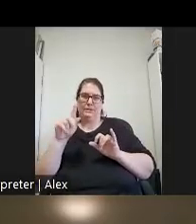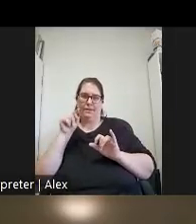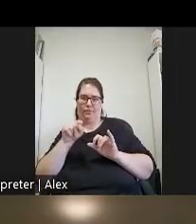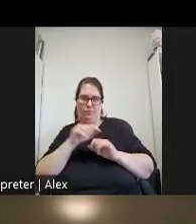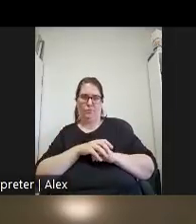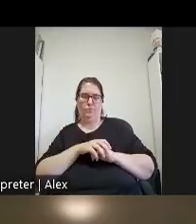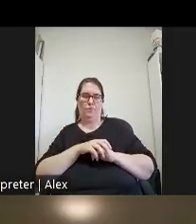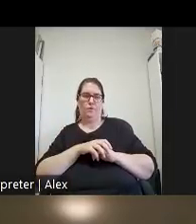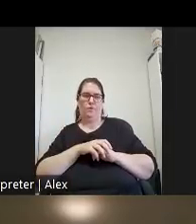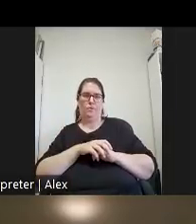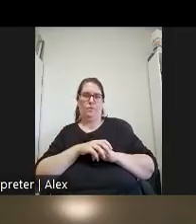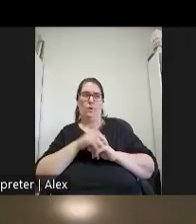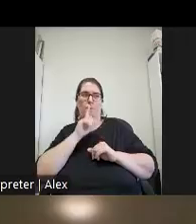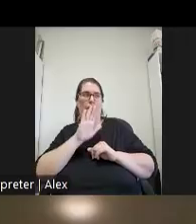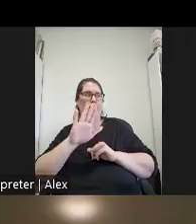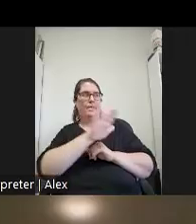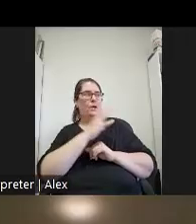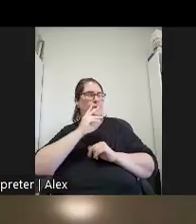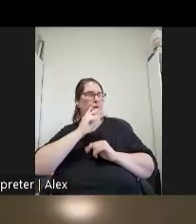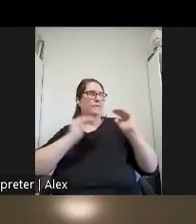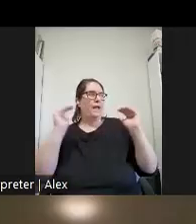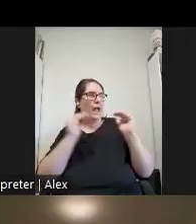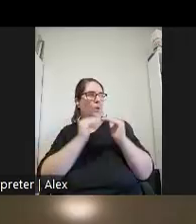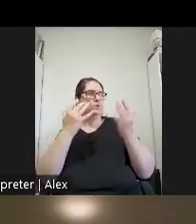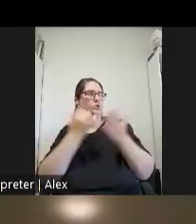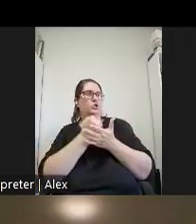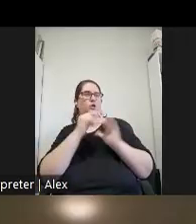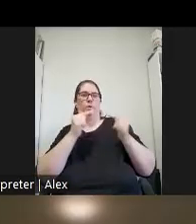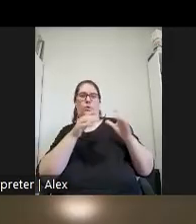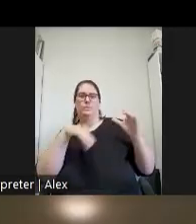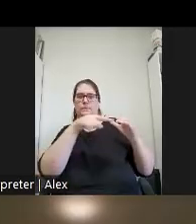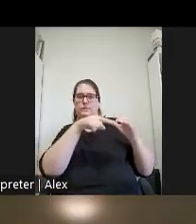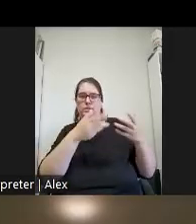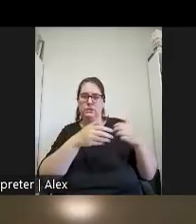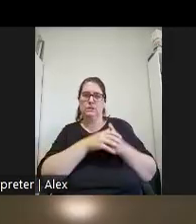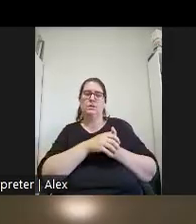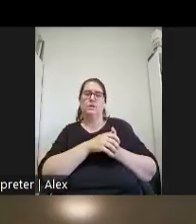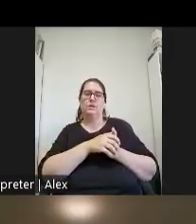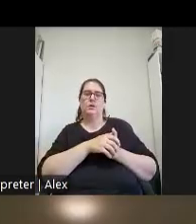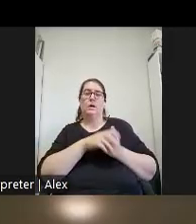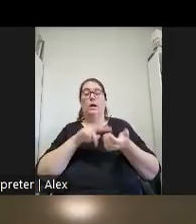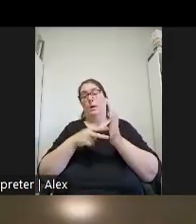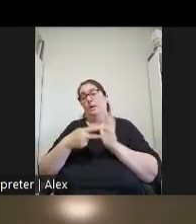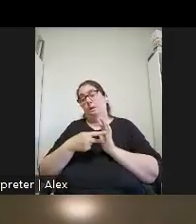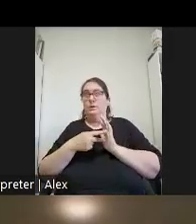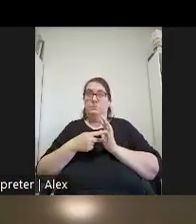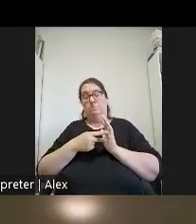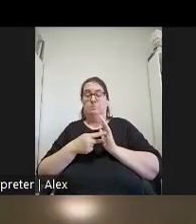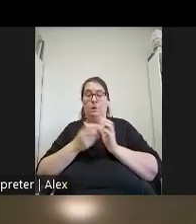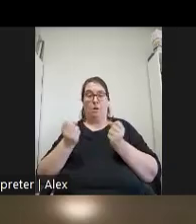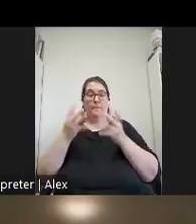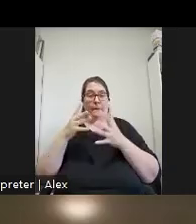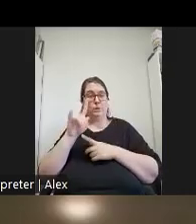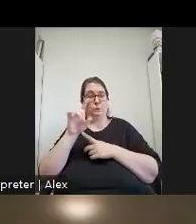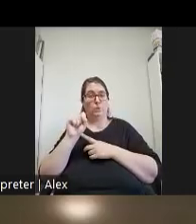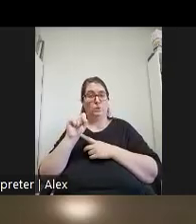and look at the experiences of equity deserving groups. So, which could also mean that a lot of these tools do not